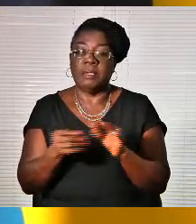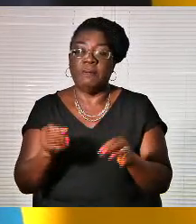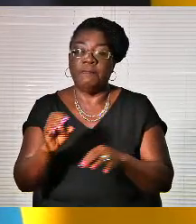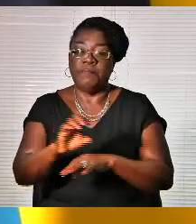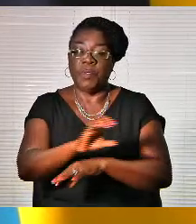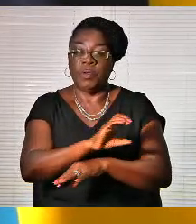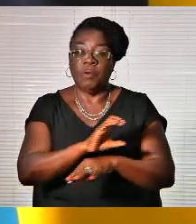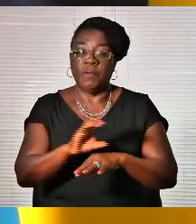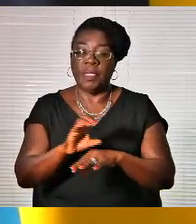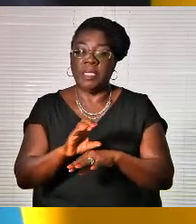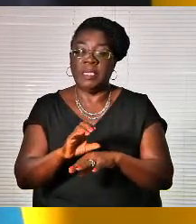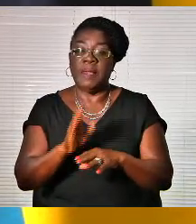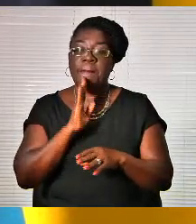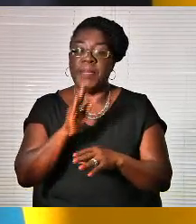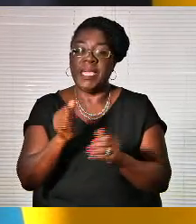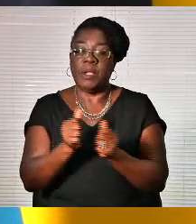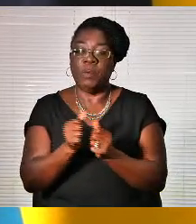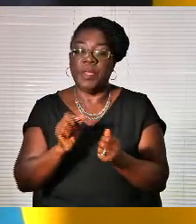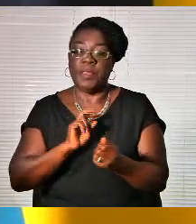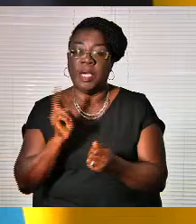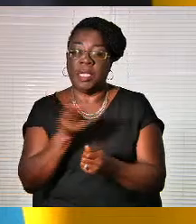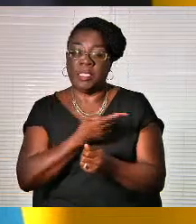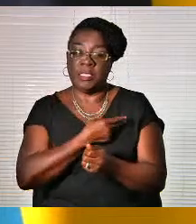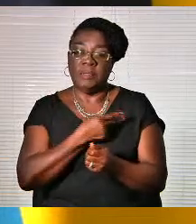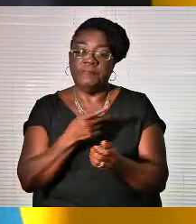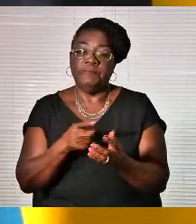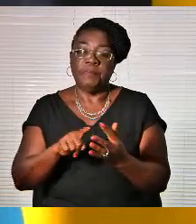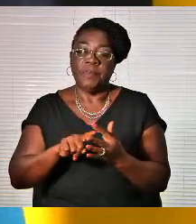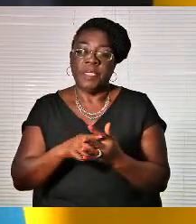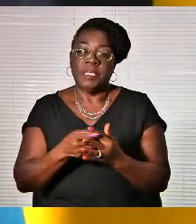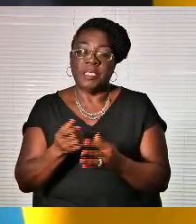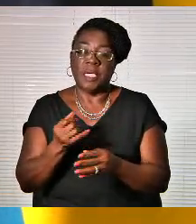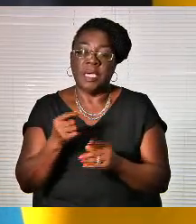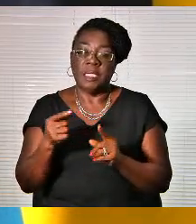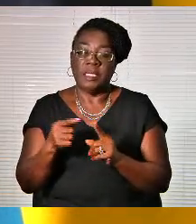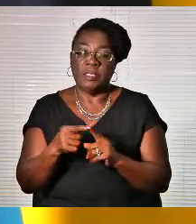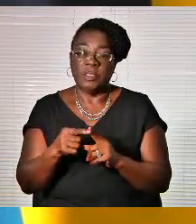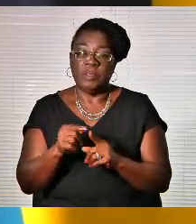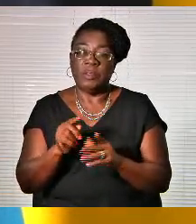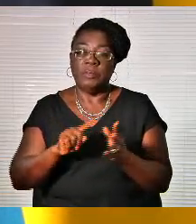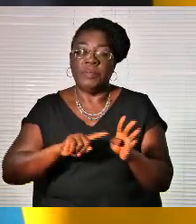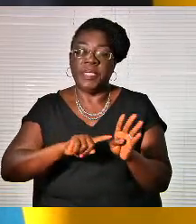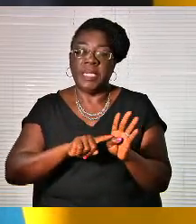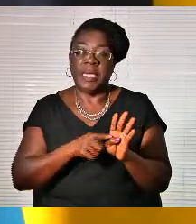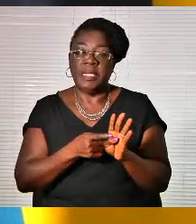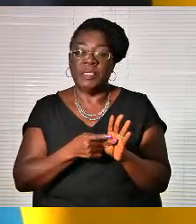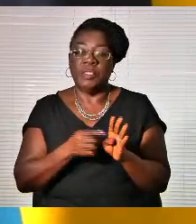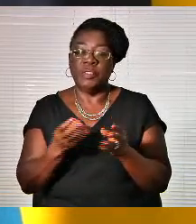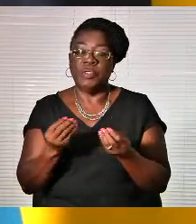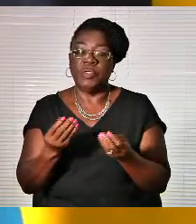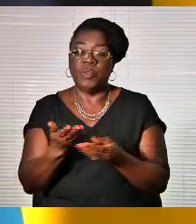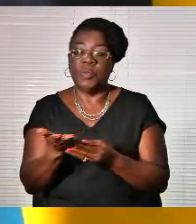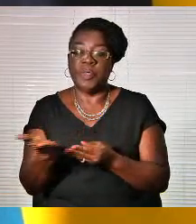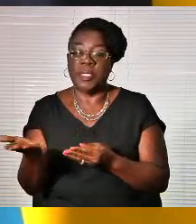COVID-19 being with us and starting to begin to do things